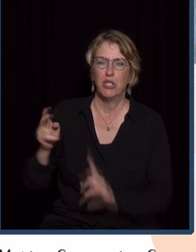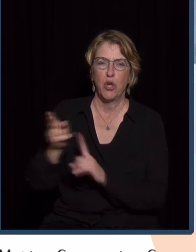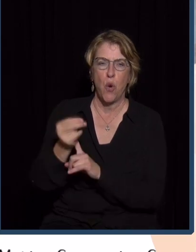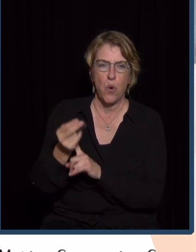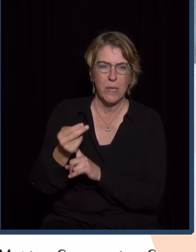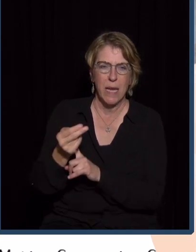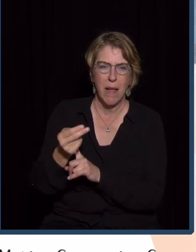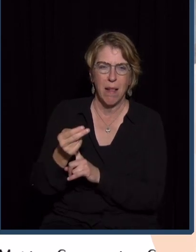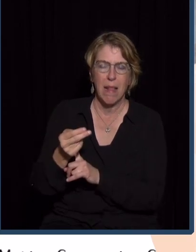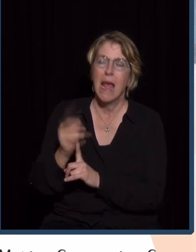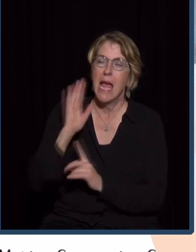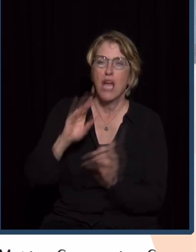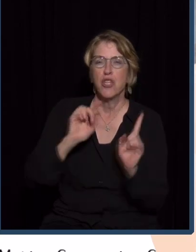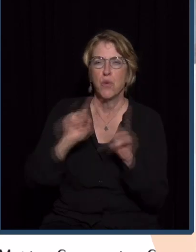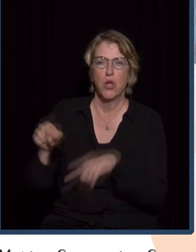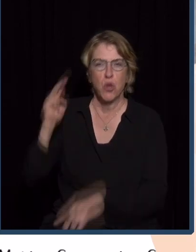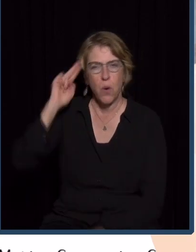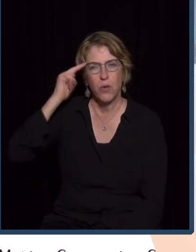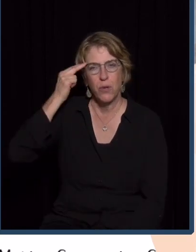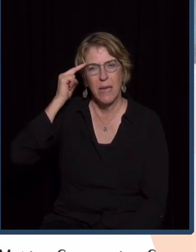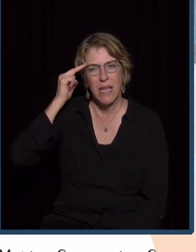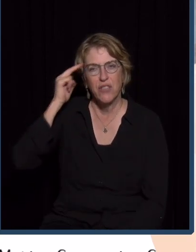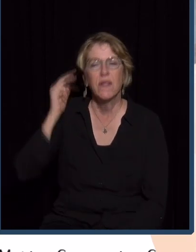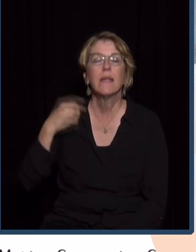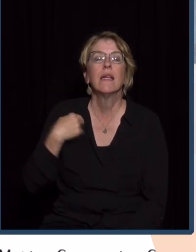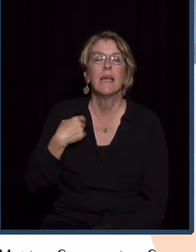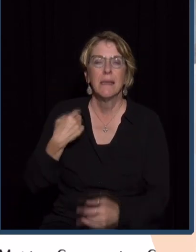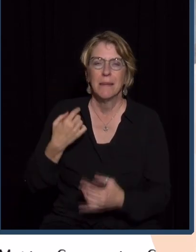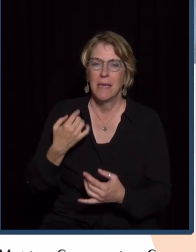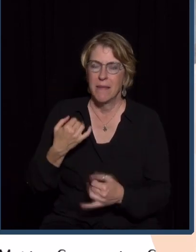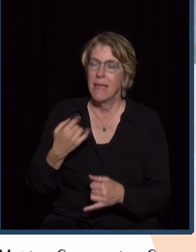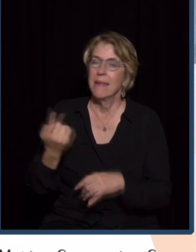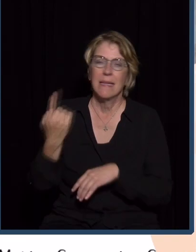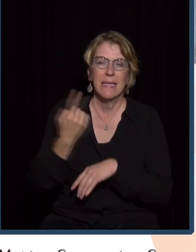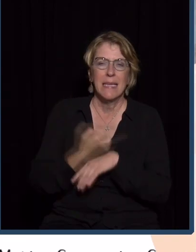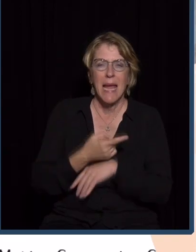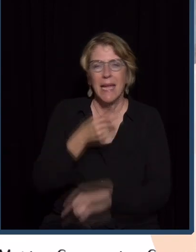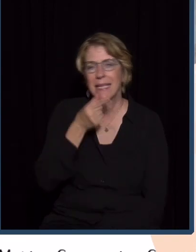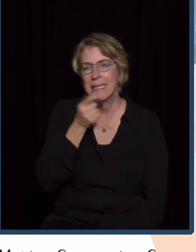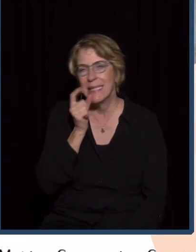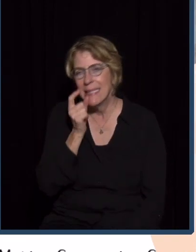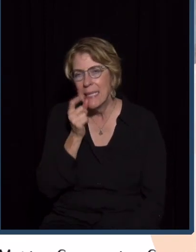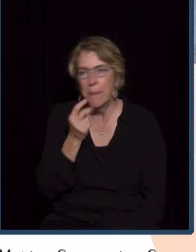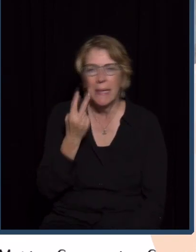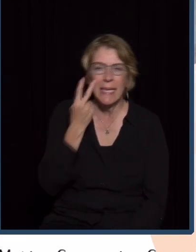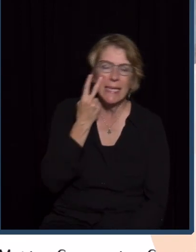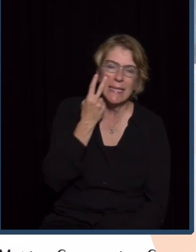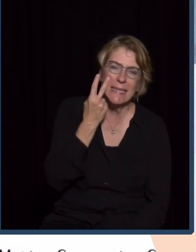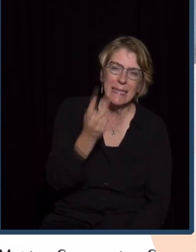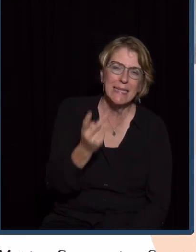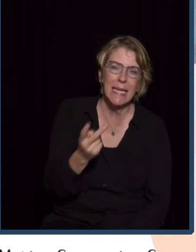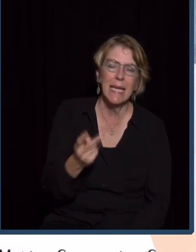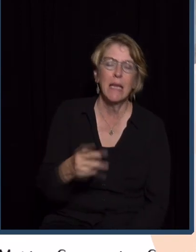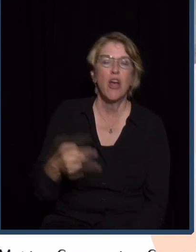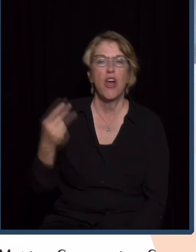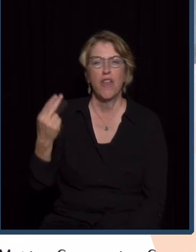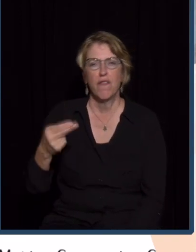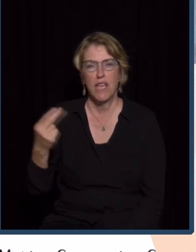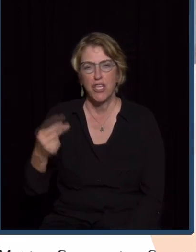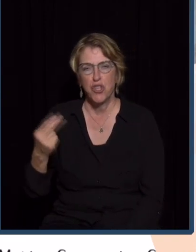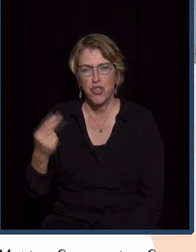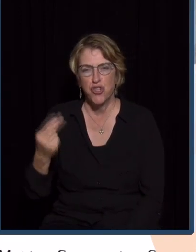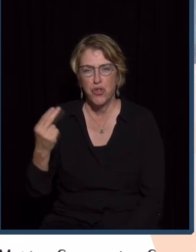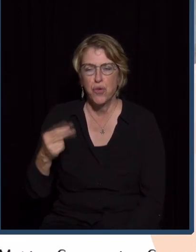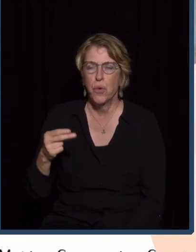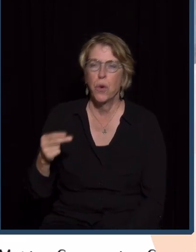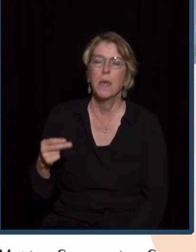AKA Nashville. During your trip, you will spend the day sipping and seeing the historic distillery where Jack Daniel's whiskey is